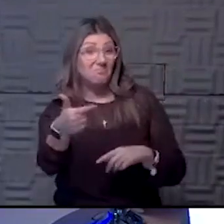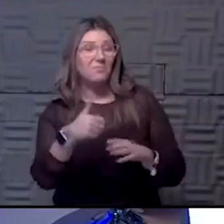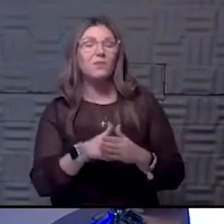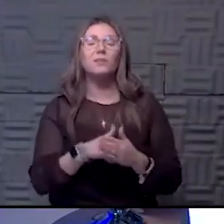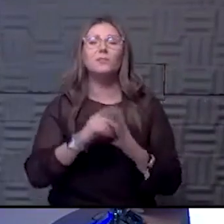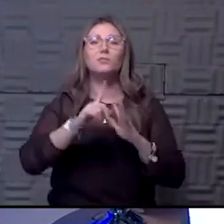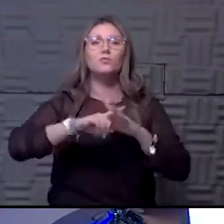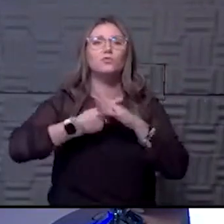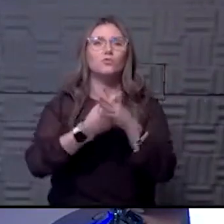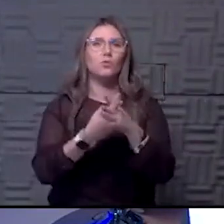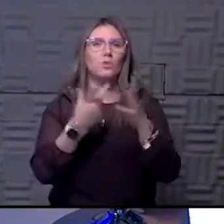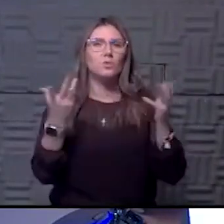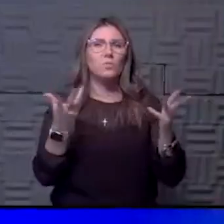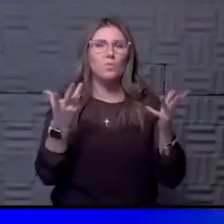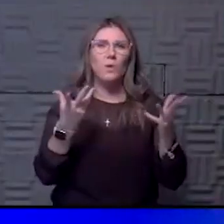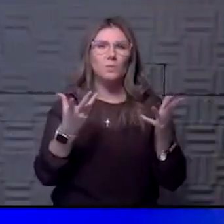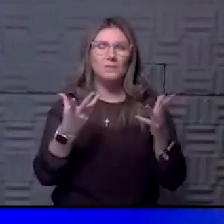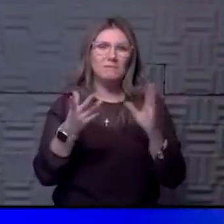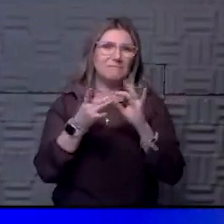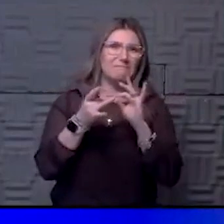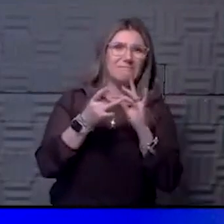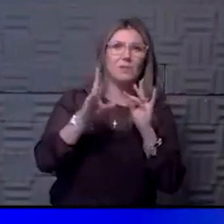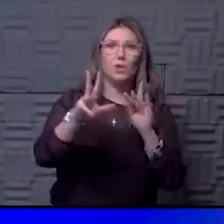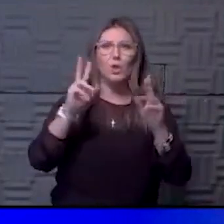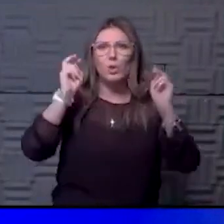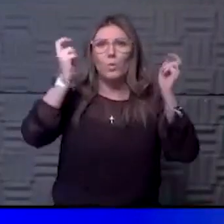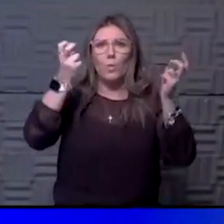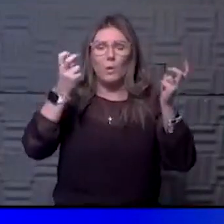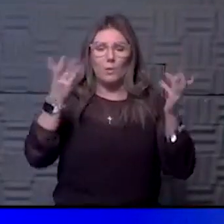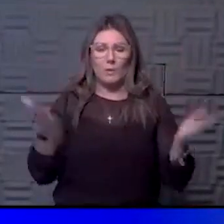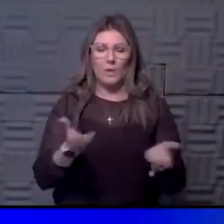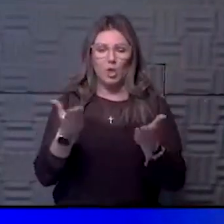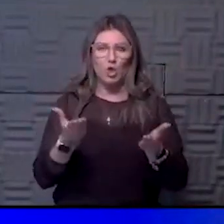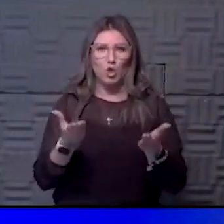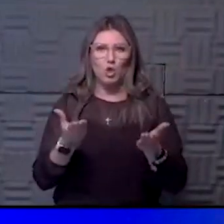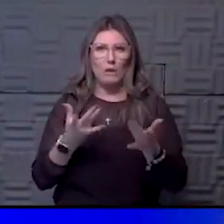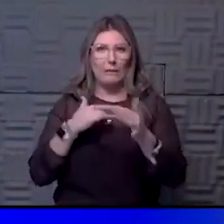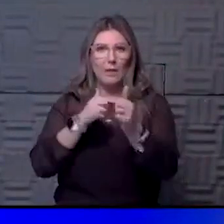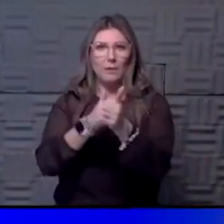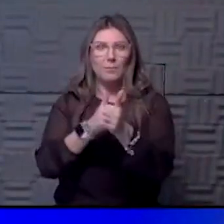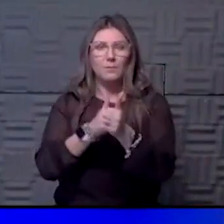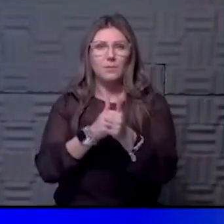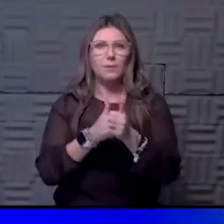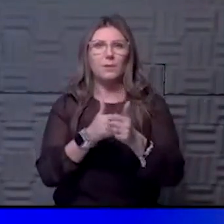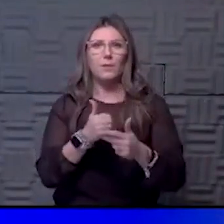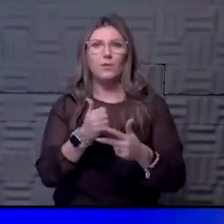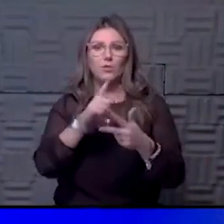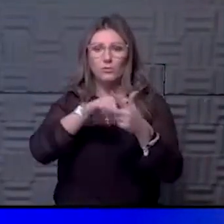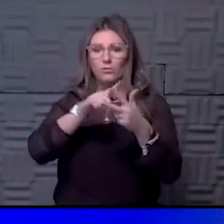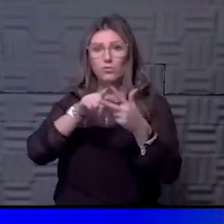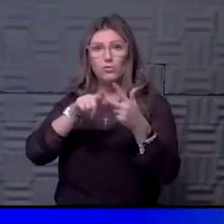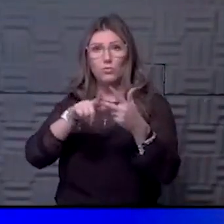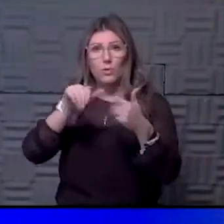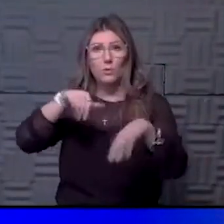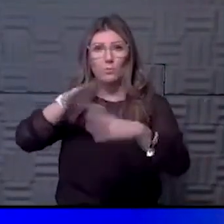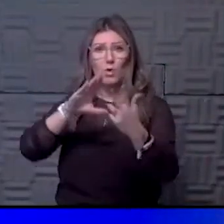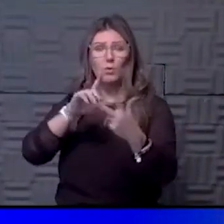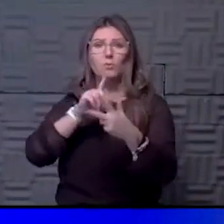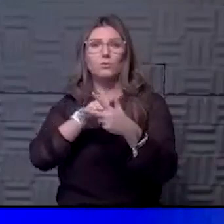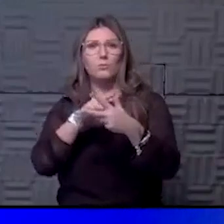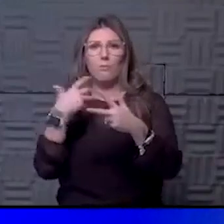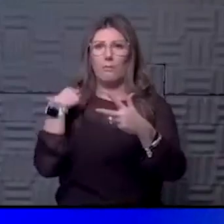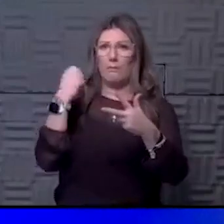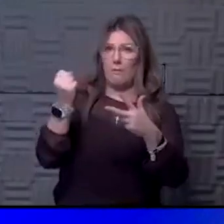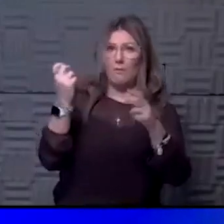what was the context of her quote. We have talked about here on the update, okay, I think there's a three-pronged approach you can get it. You can get it at the